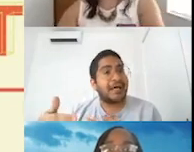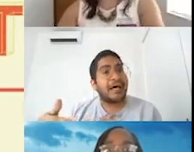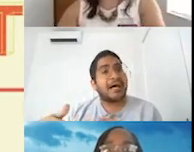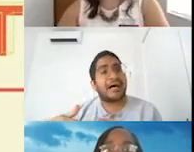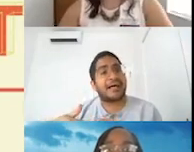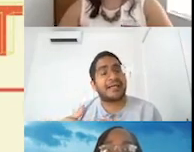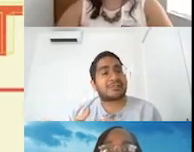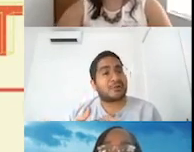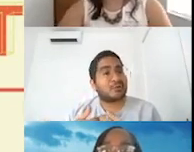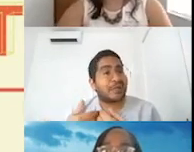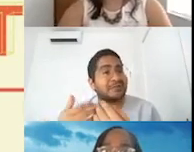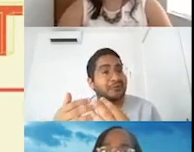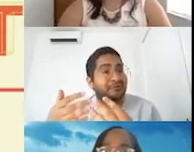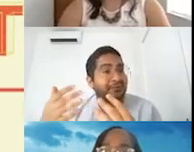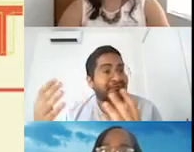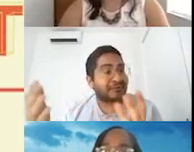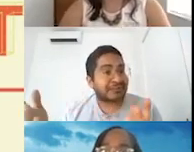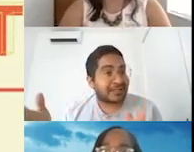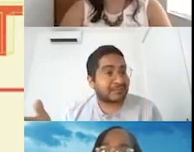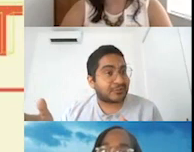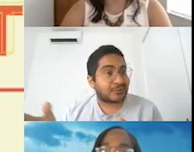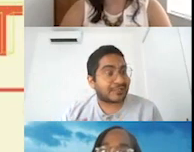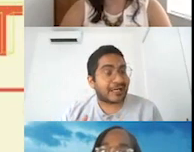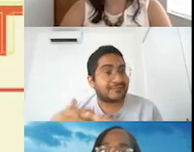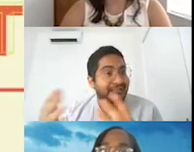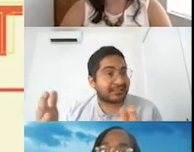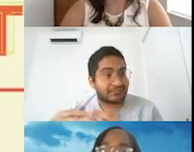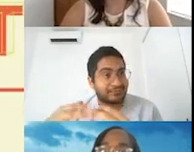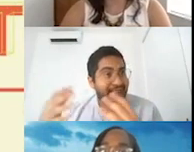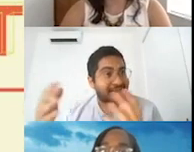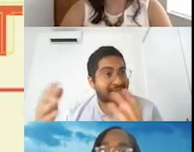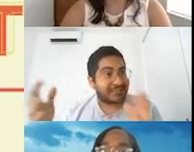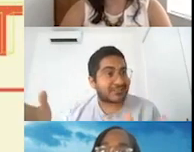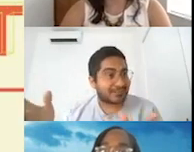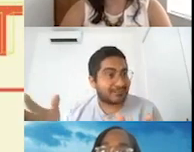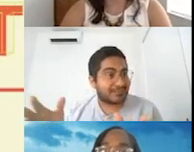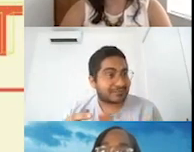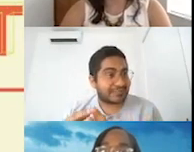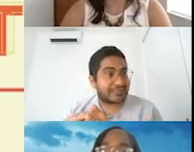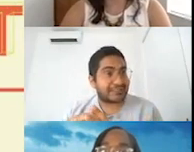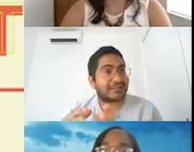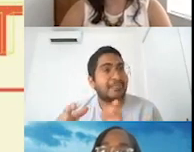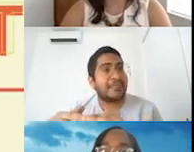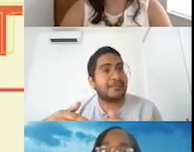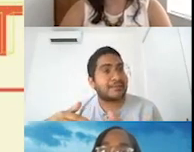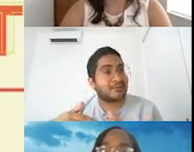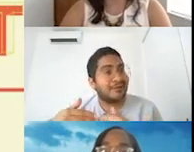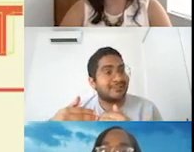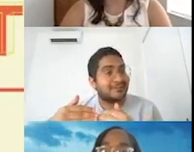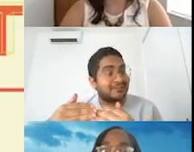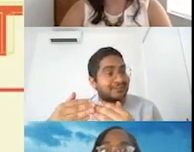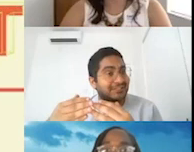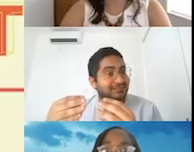right? So whether, if for example, you are an Adivasi, one of the indigenous peoples of India, you